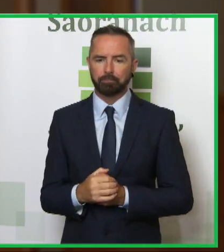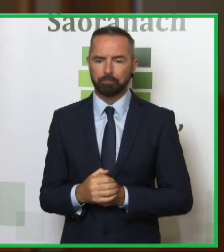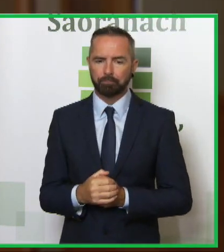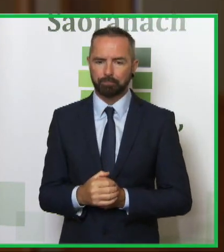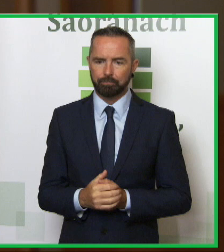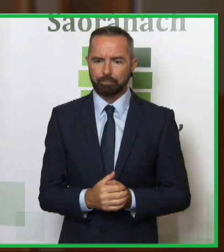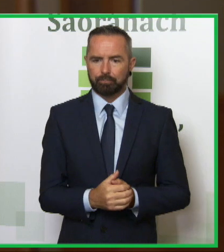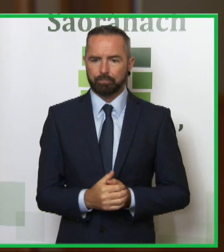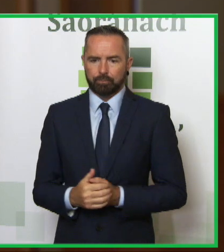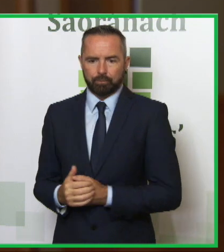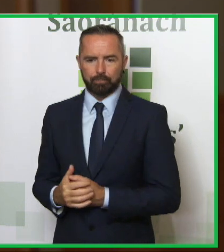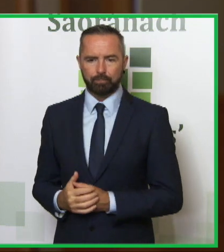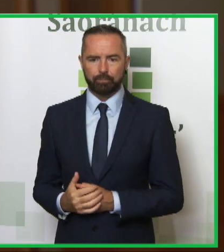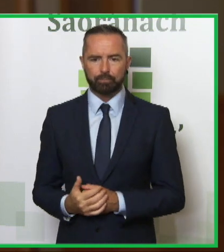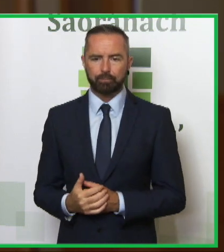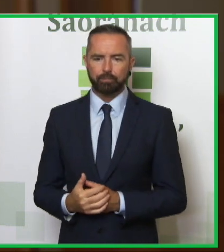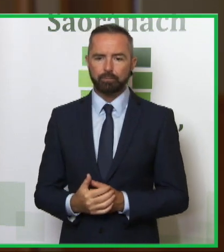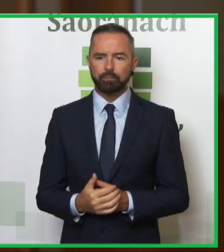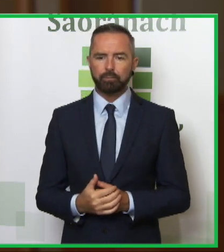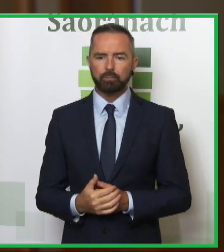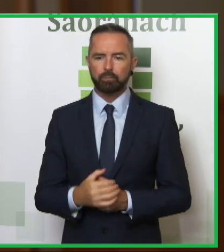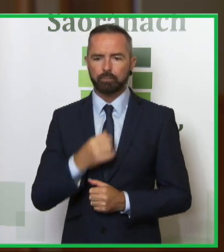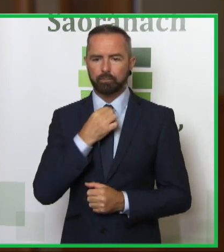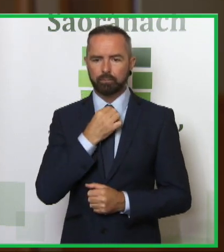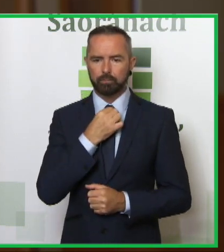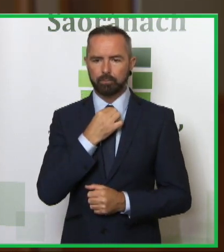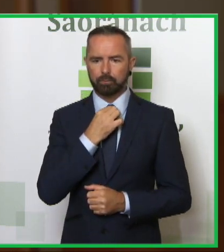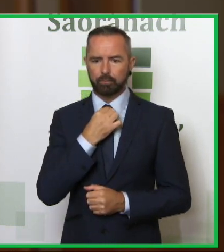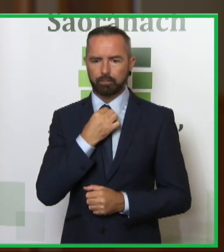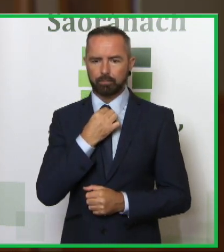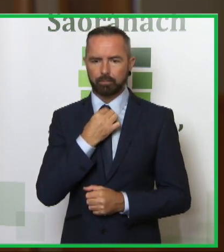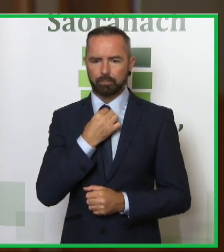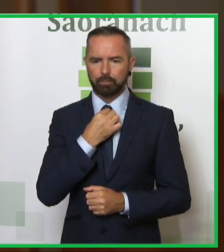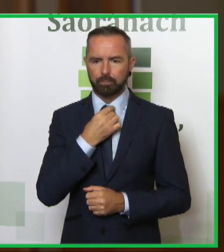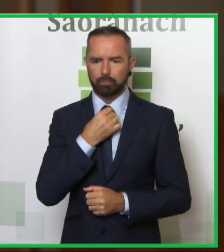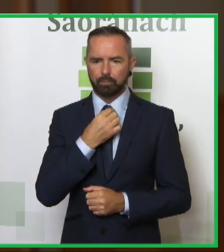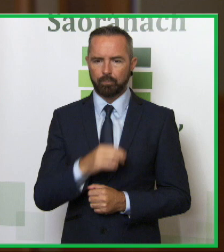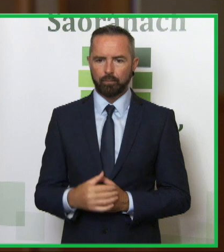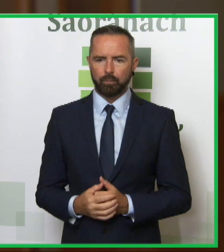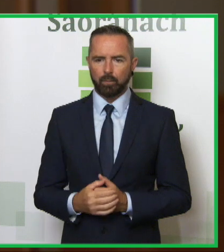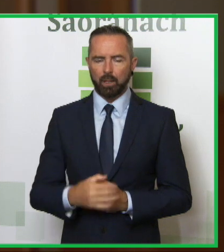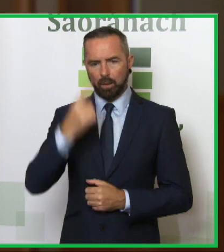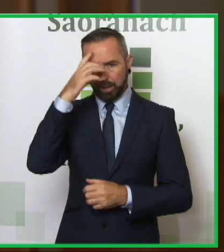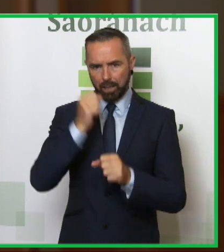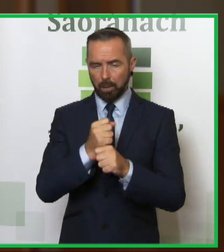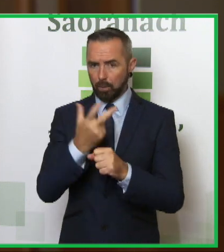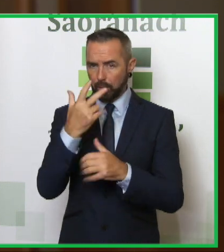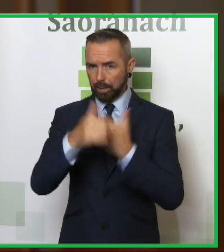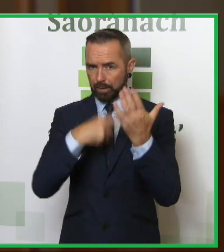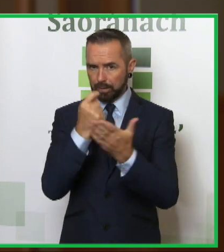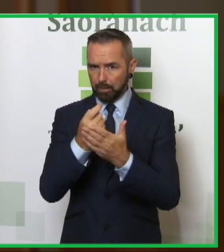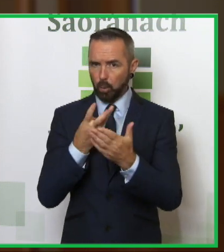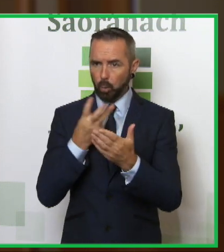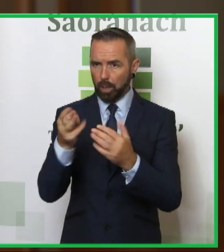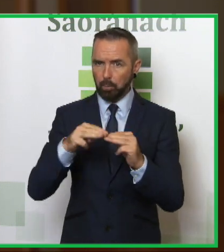of 3 years' time, when there are going to be a lot more of these drugs available. And